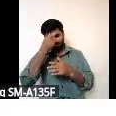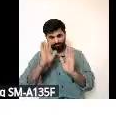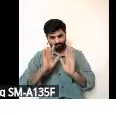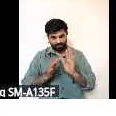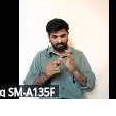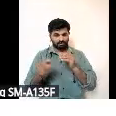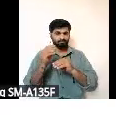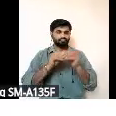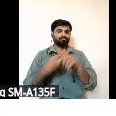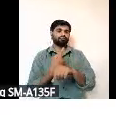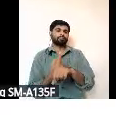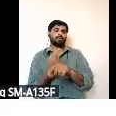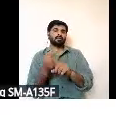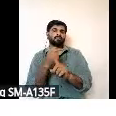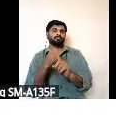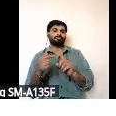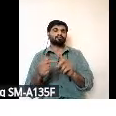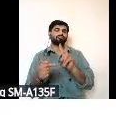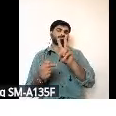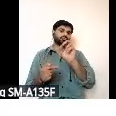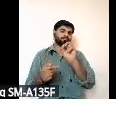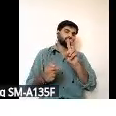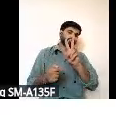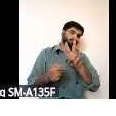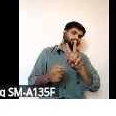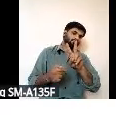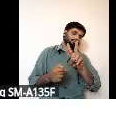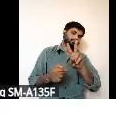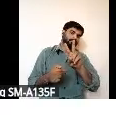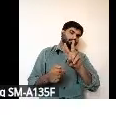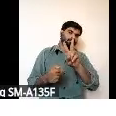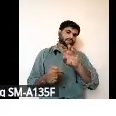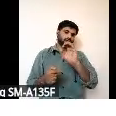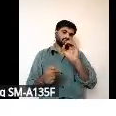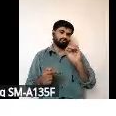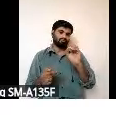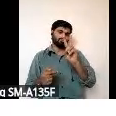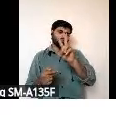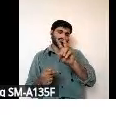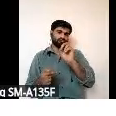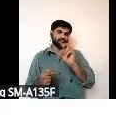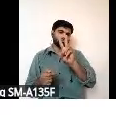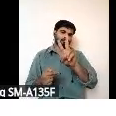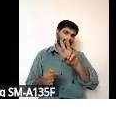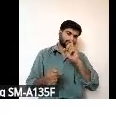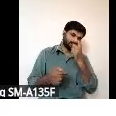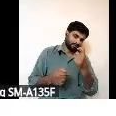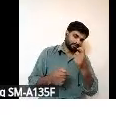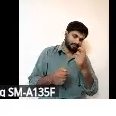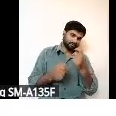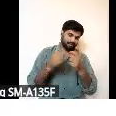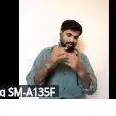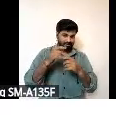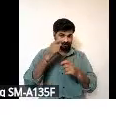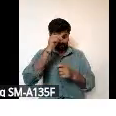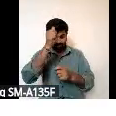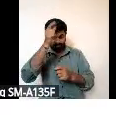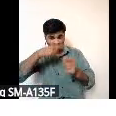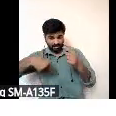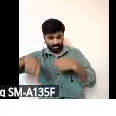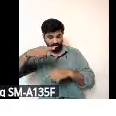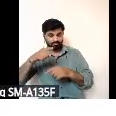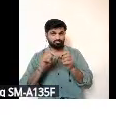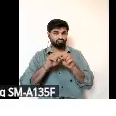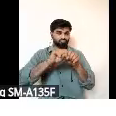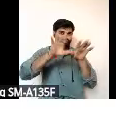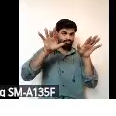up in 2027. It's the longest gap between any of the two census that India has ever undertaken, starting from the